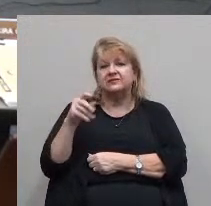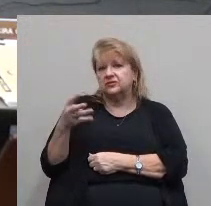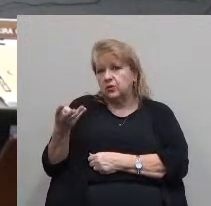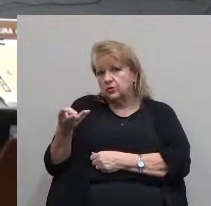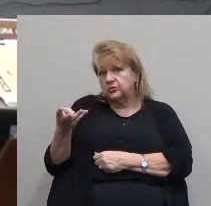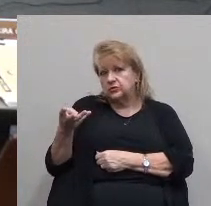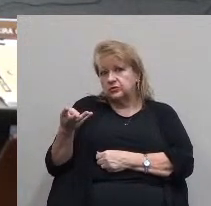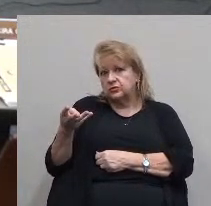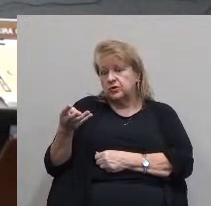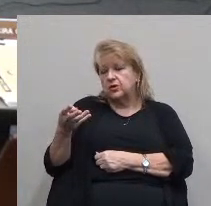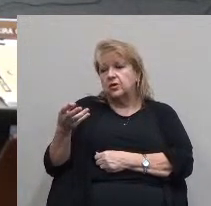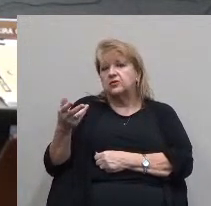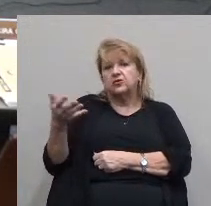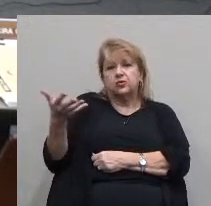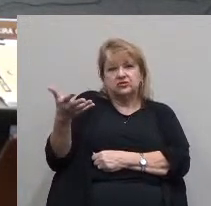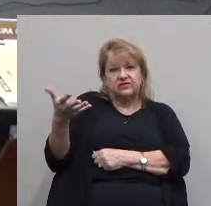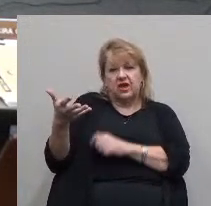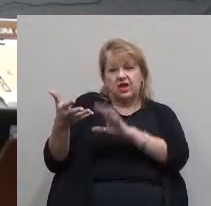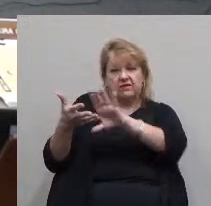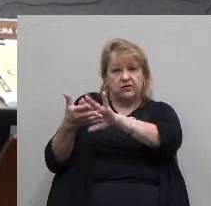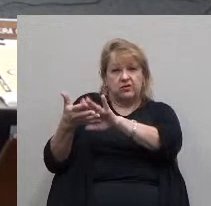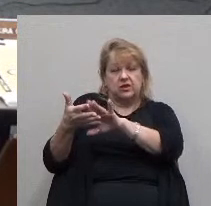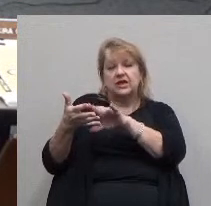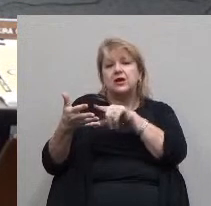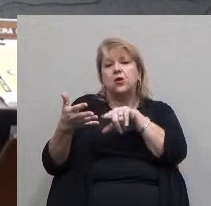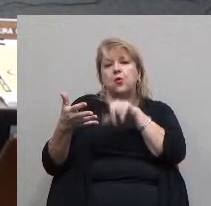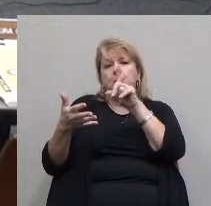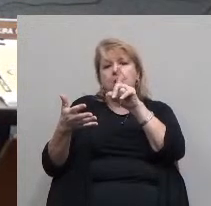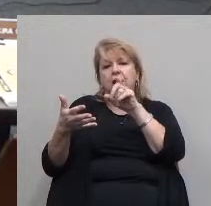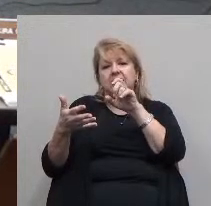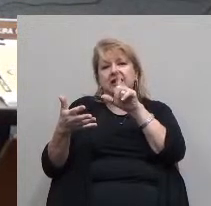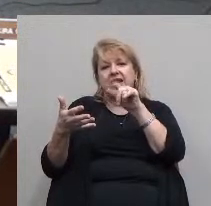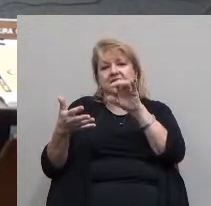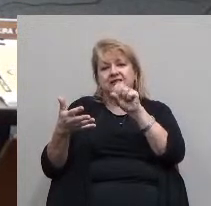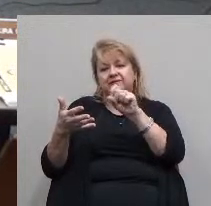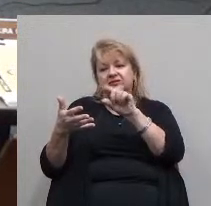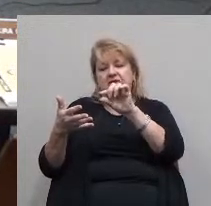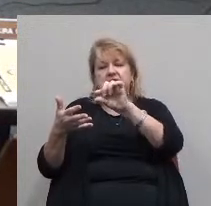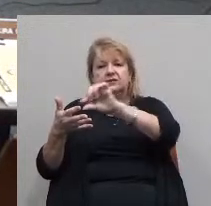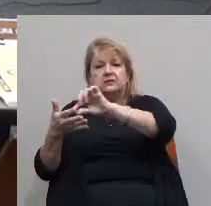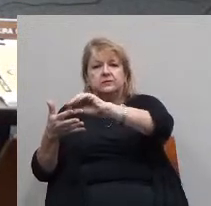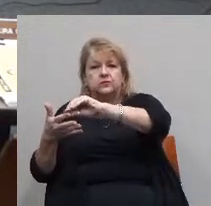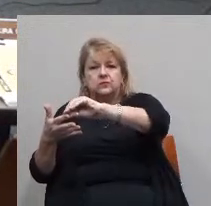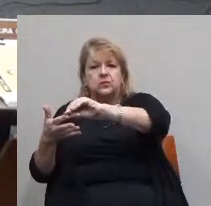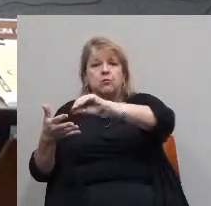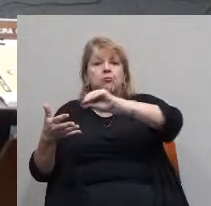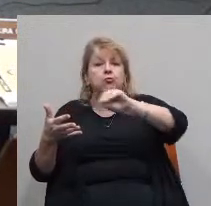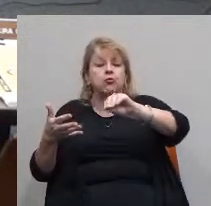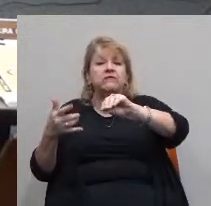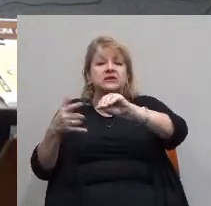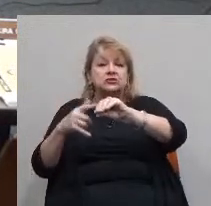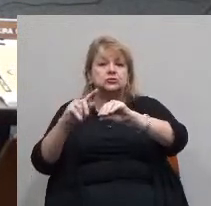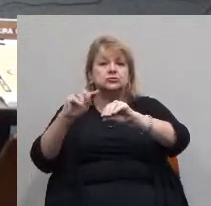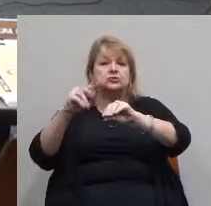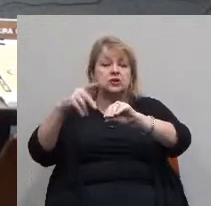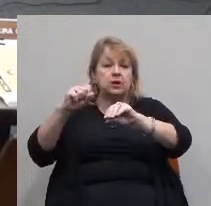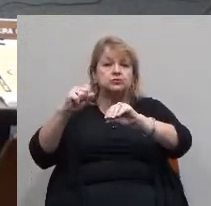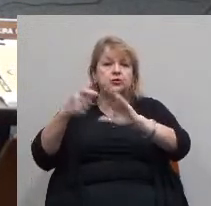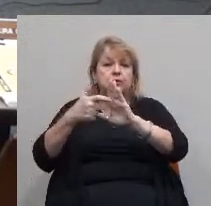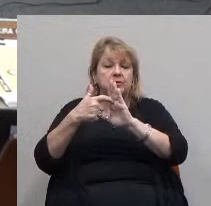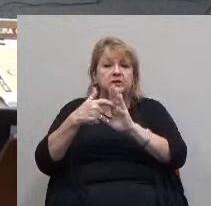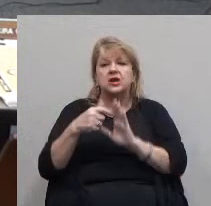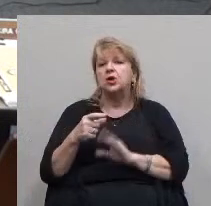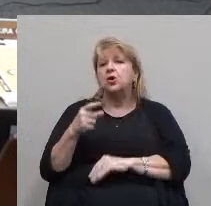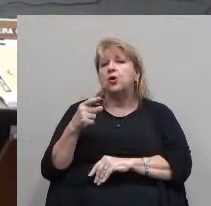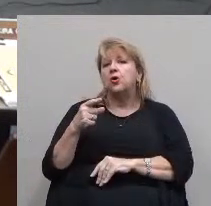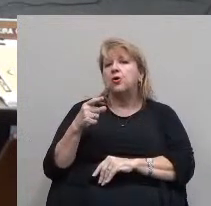will be adding one of the electives that are outside of the TOPS requirement into the TOPS requirement. So we're reducing from the diploma pathway one